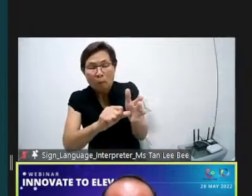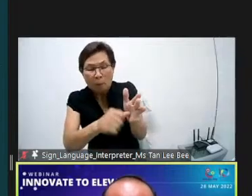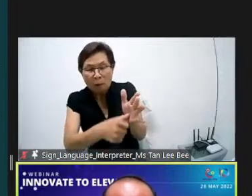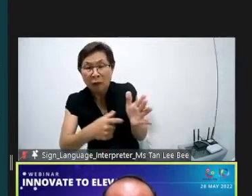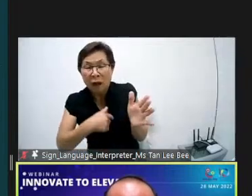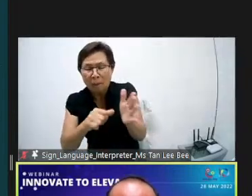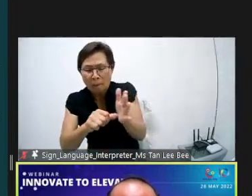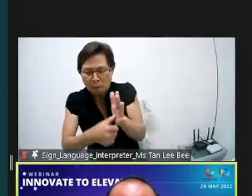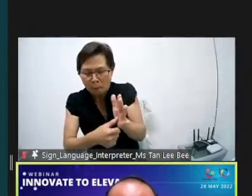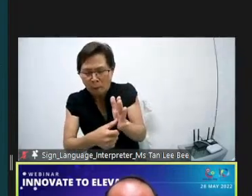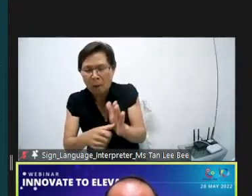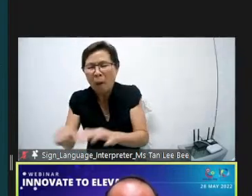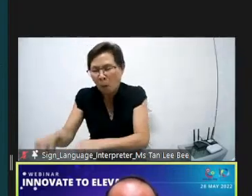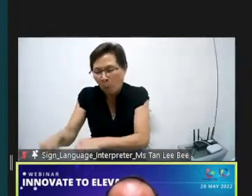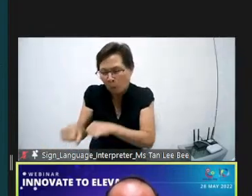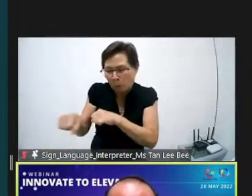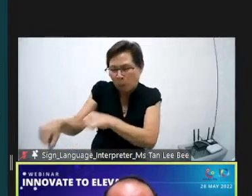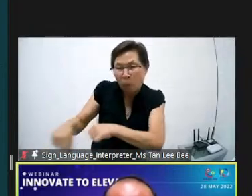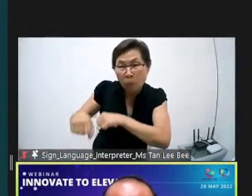horse, because